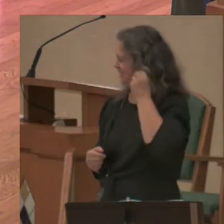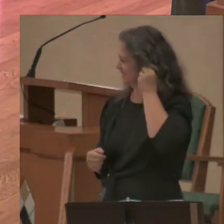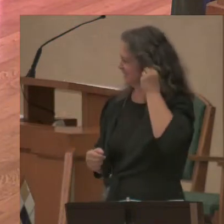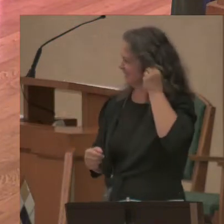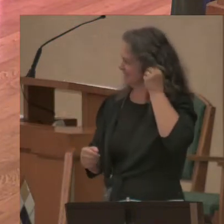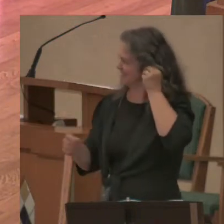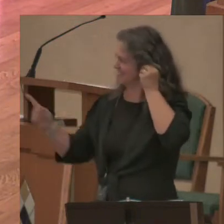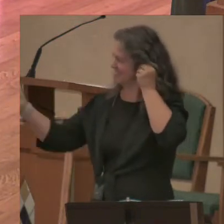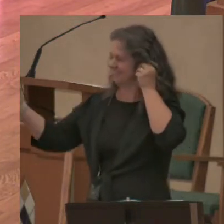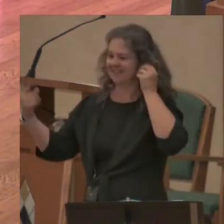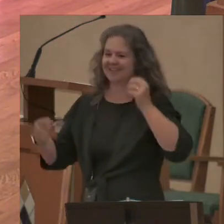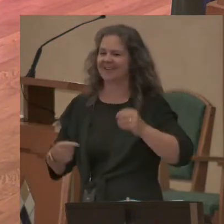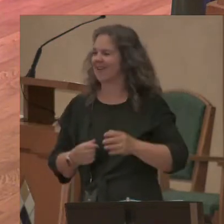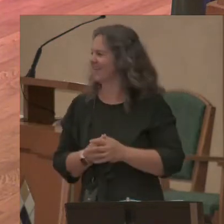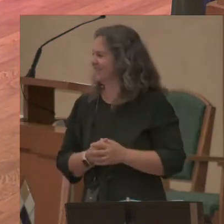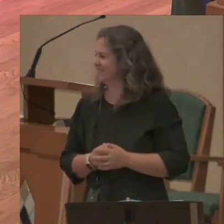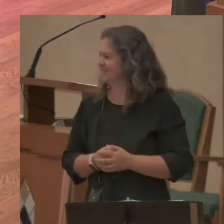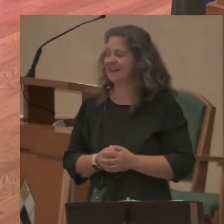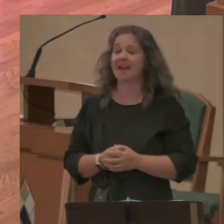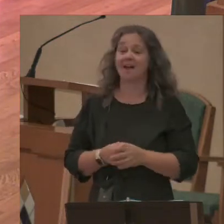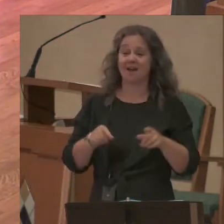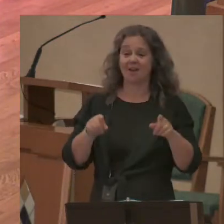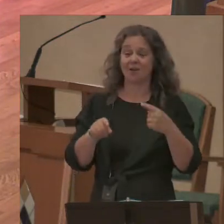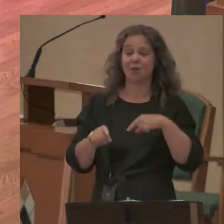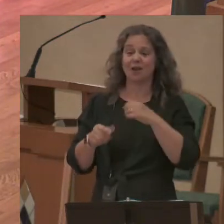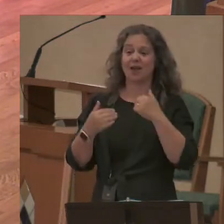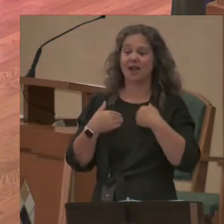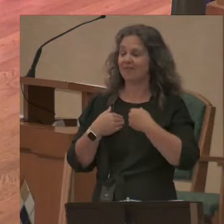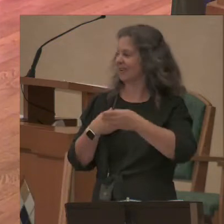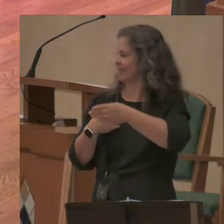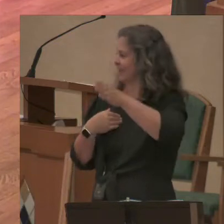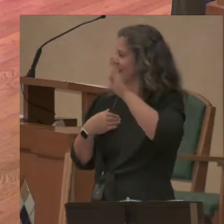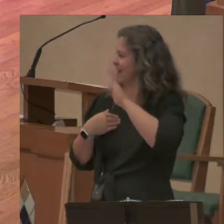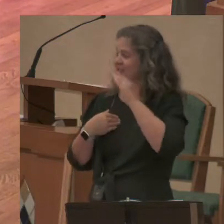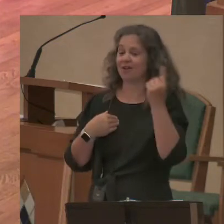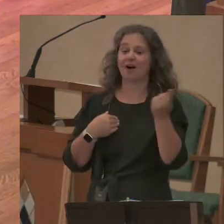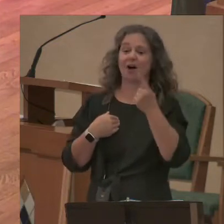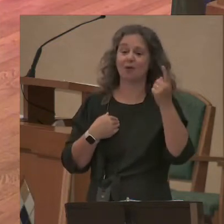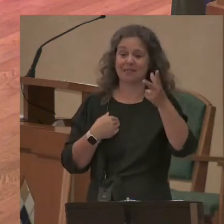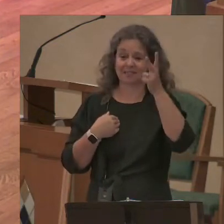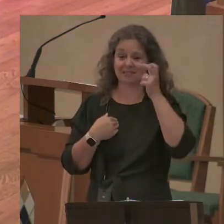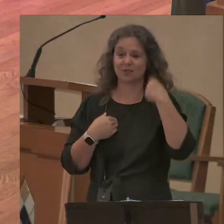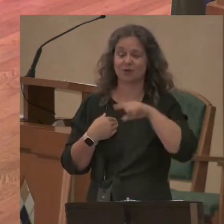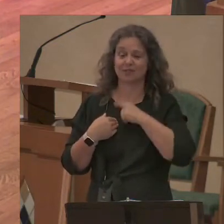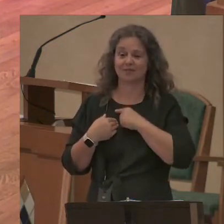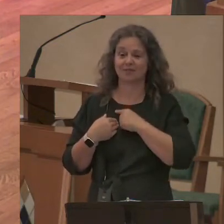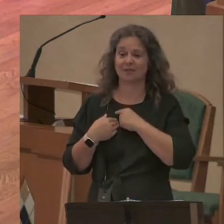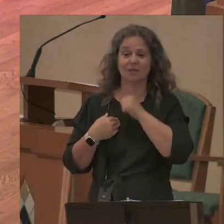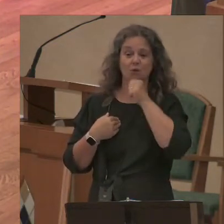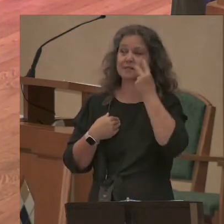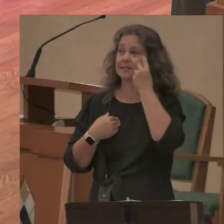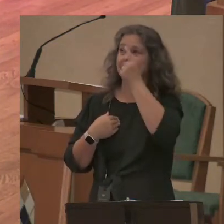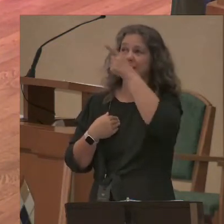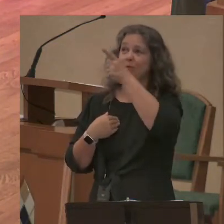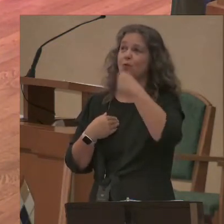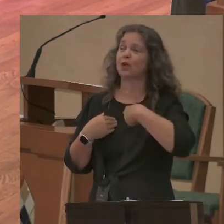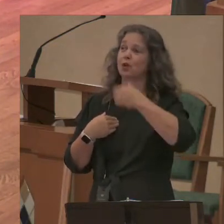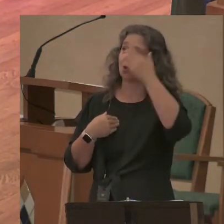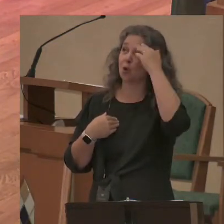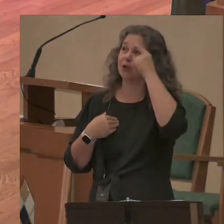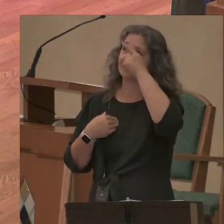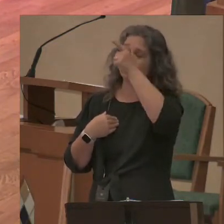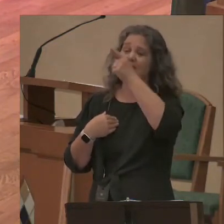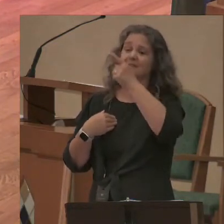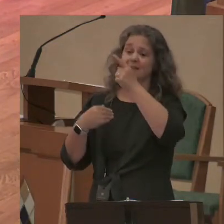showing up, and we have a God who will always listen, who is with us. Even when we don't see him, we can hear his voice, and he loves you